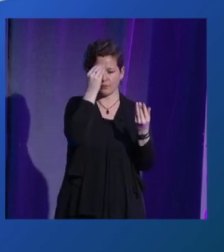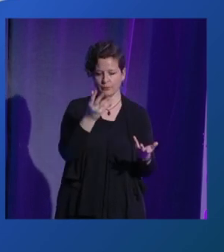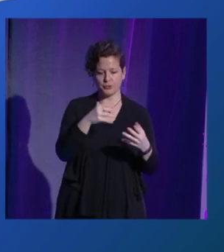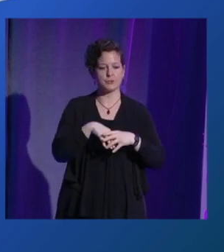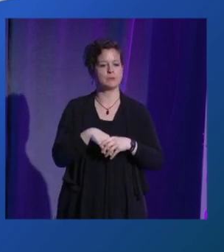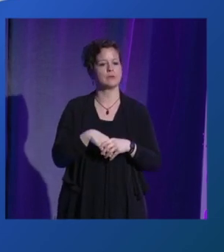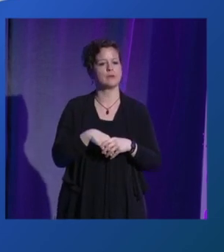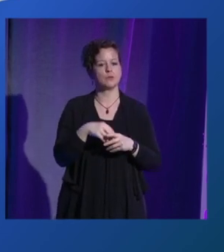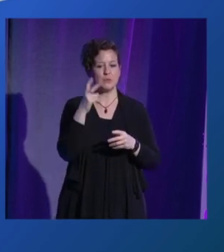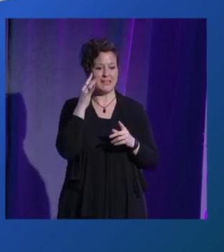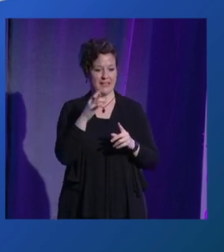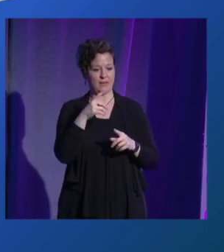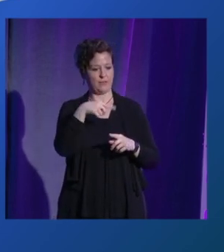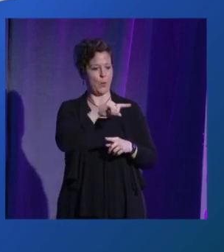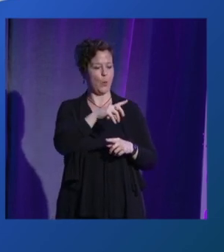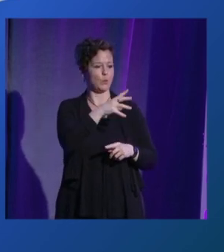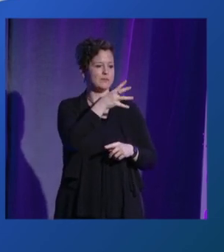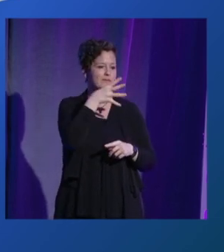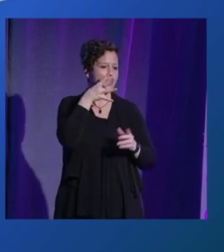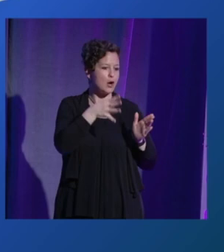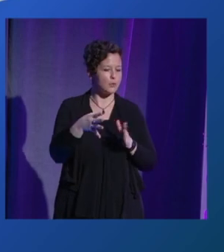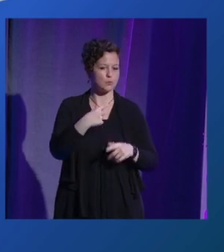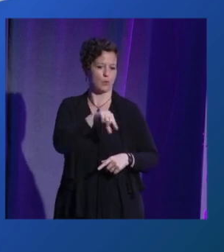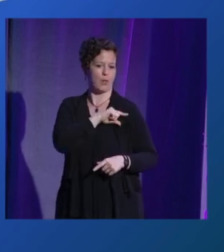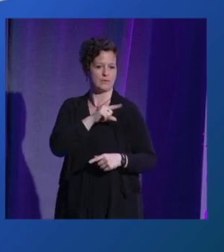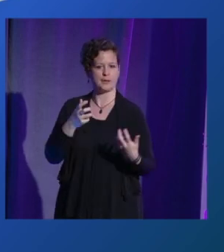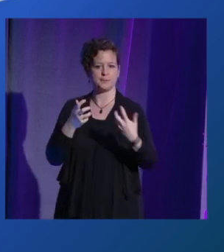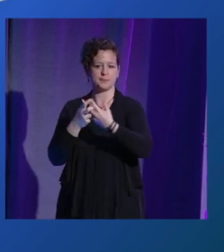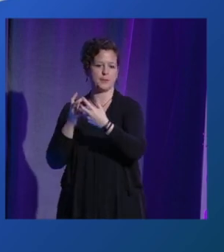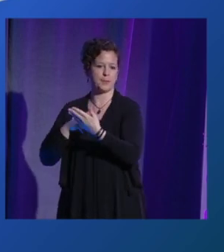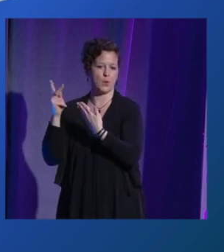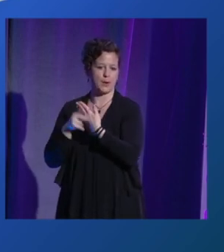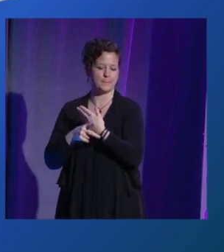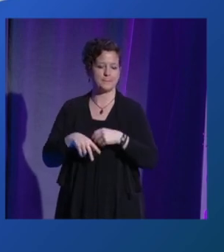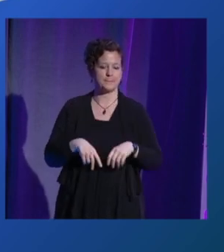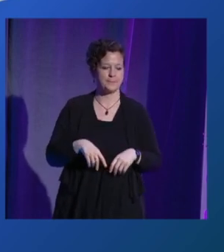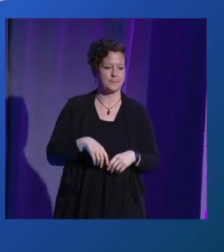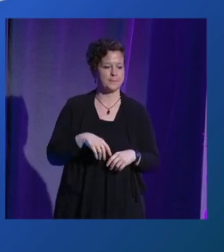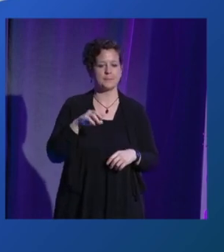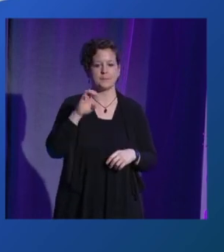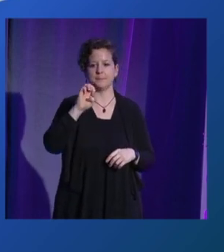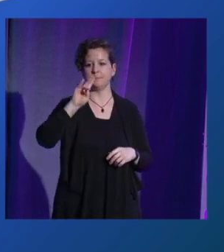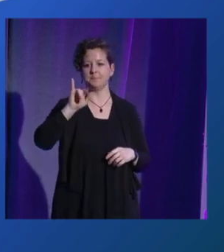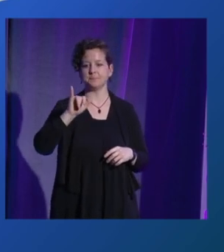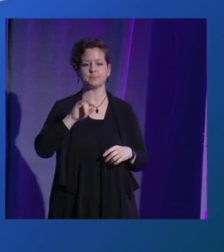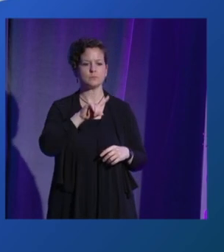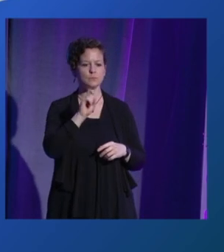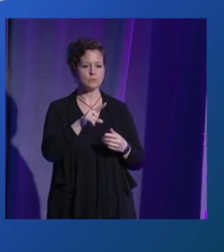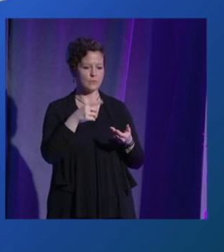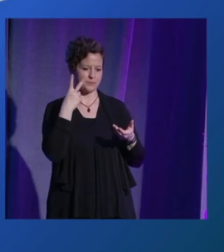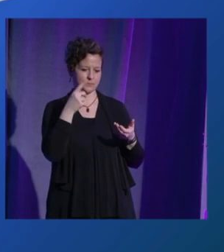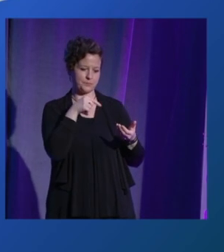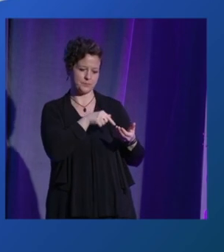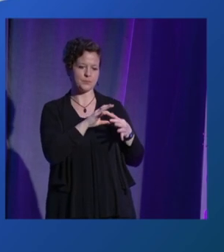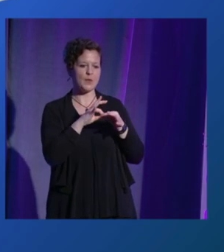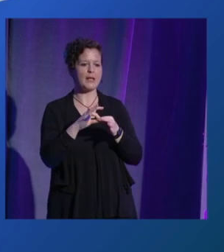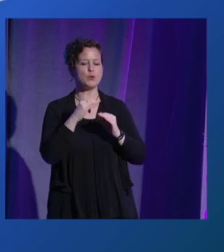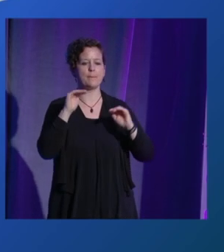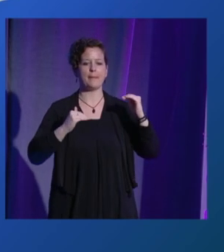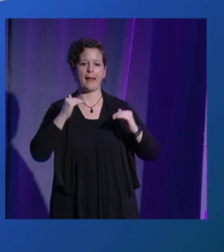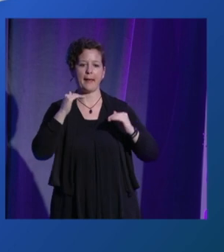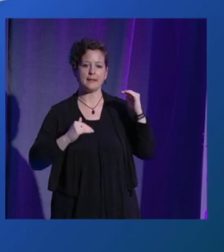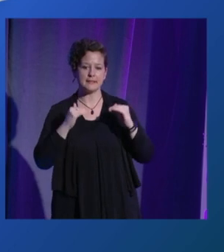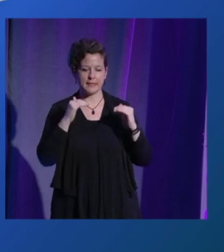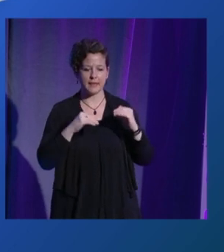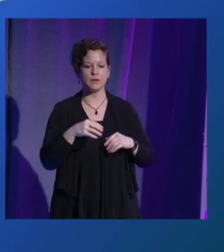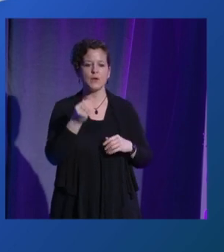field eligibility that's and actually that relates to a question that's just come in around balancing uh combating food